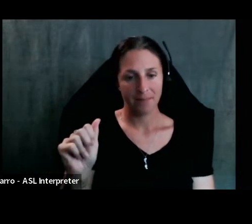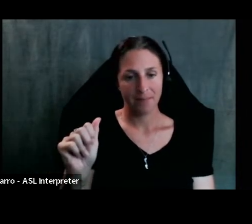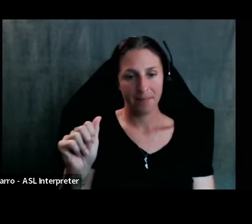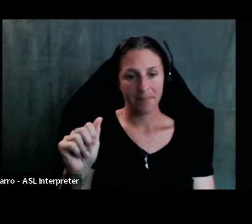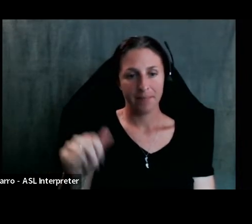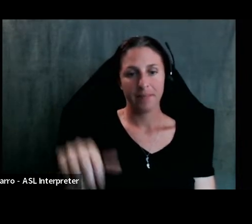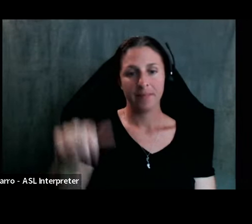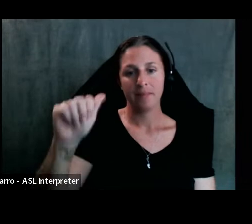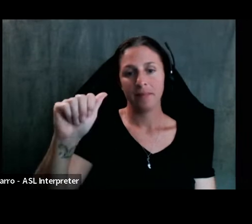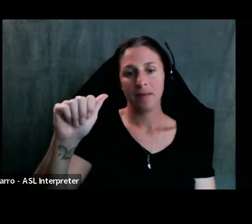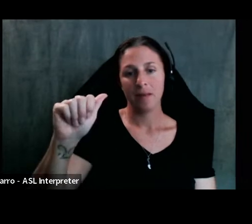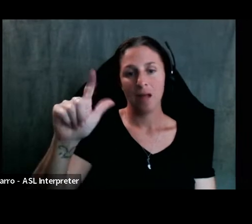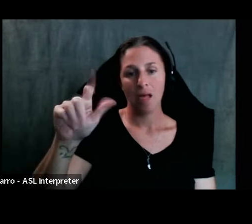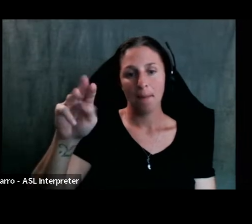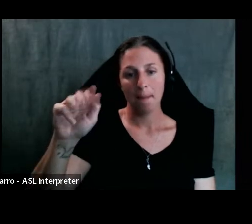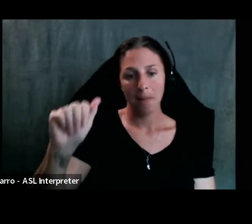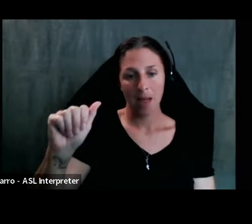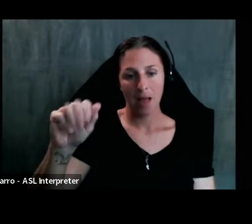Alma Willard.